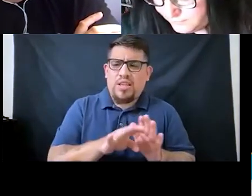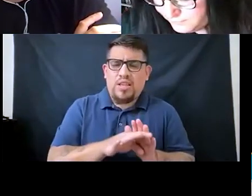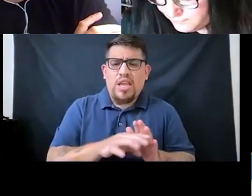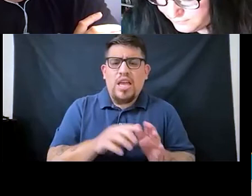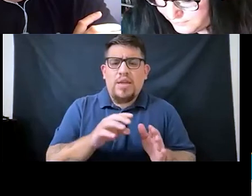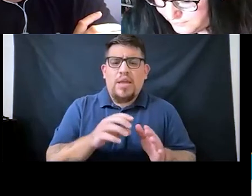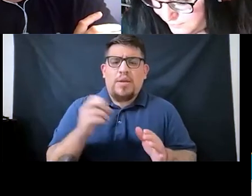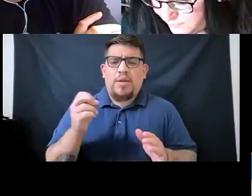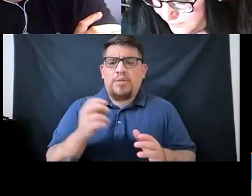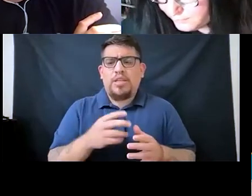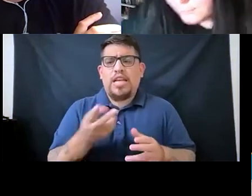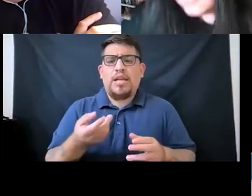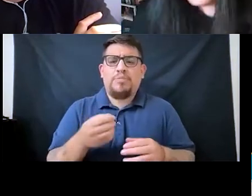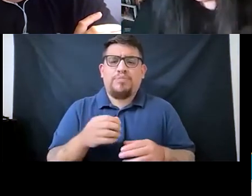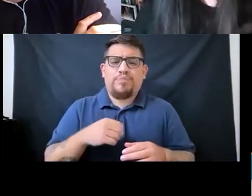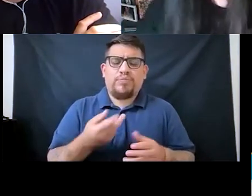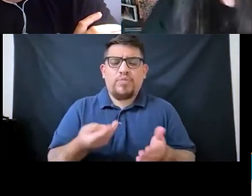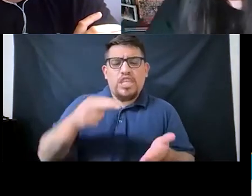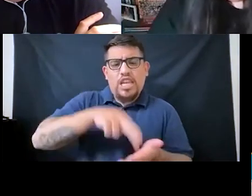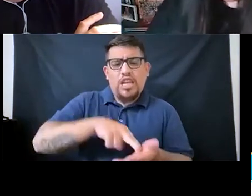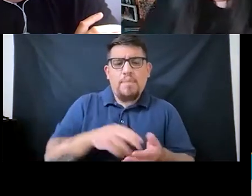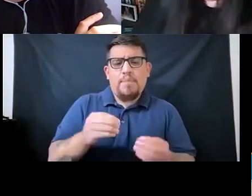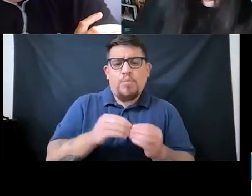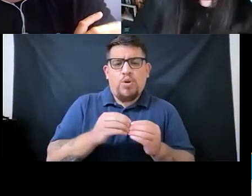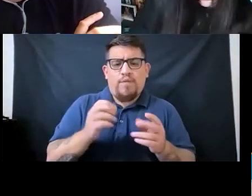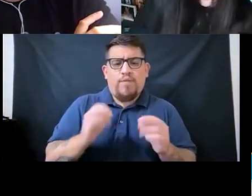quicker from it than I did before.